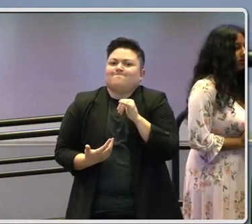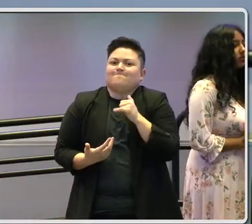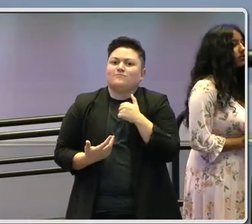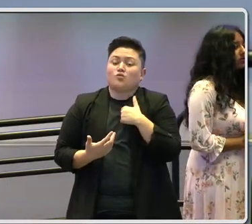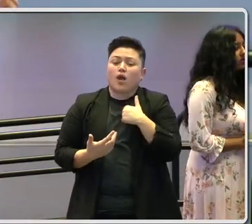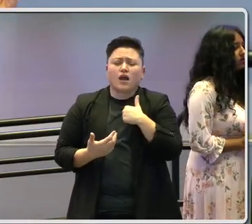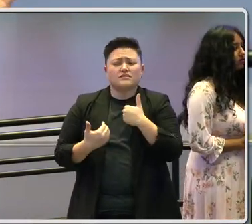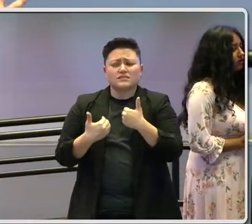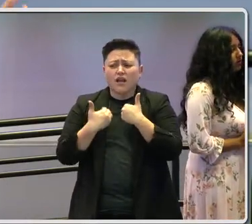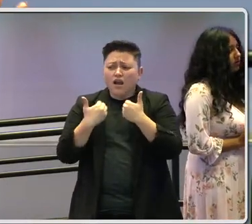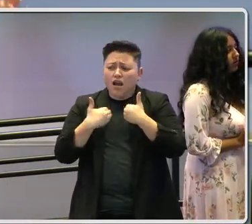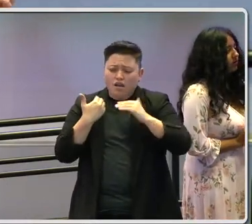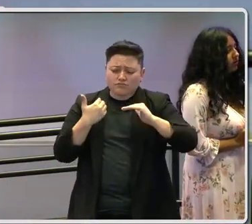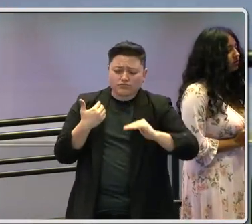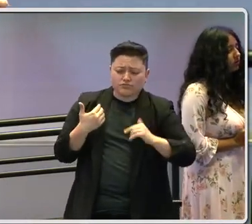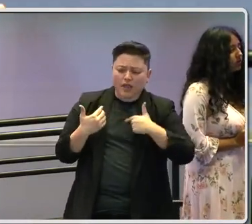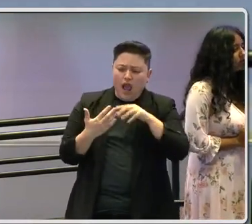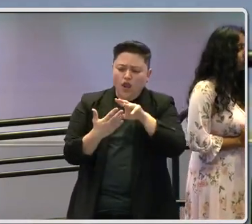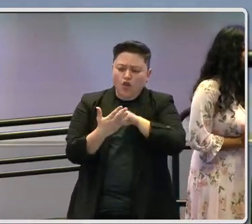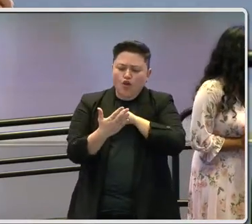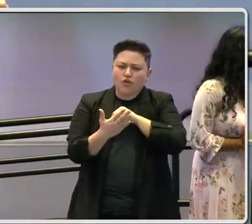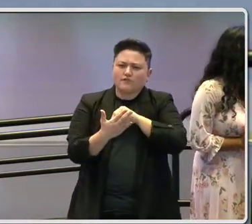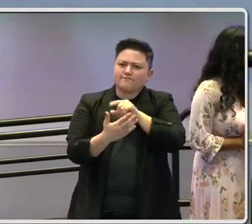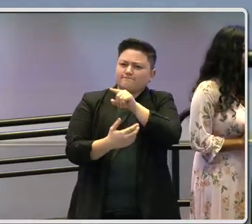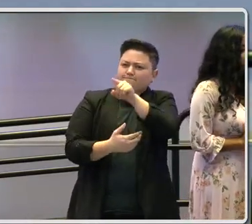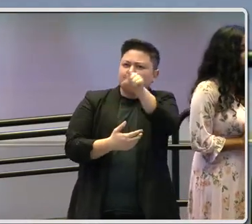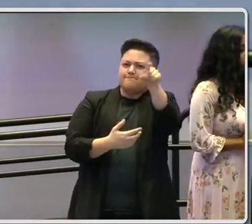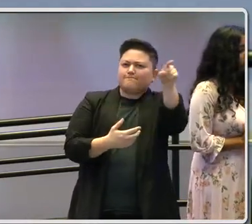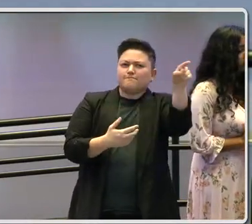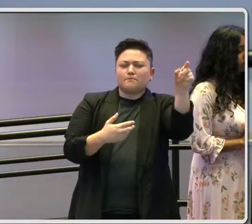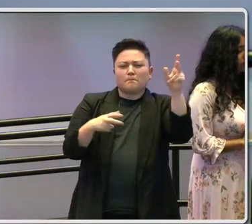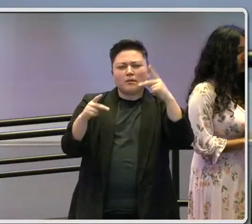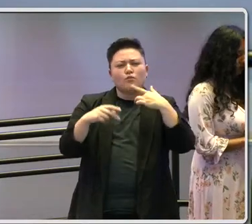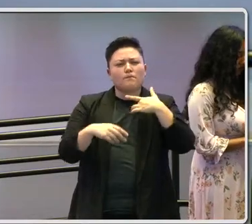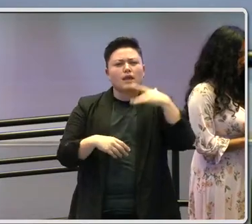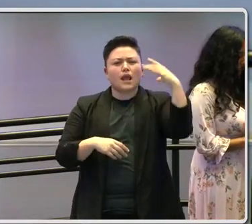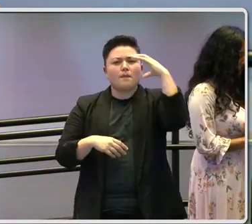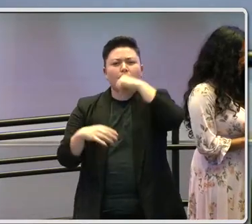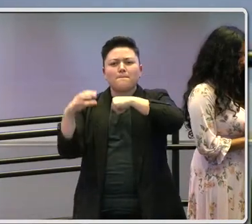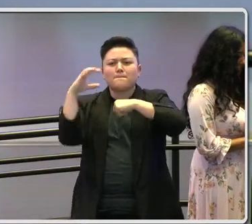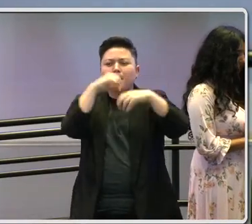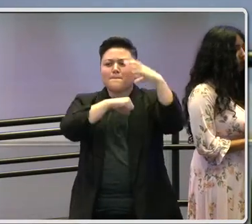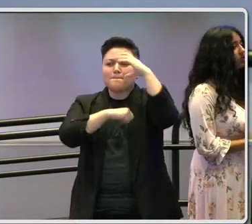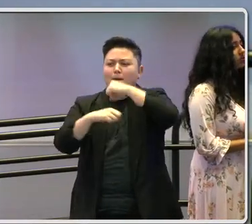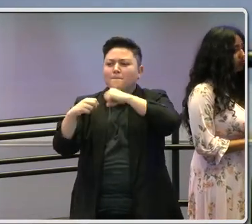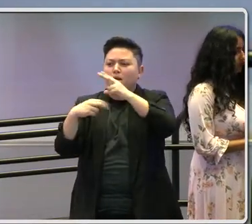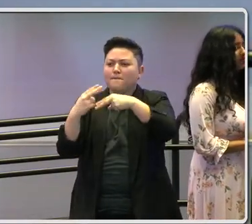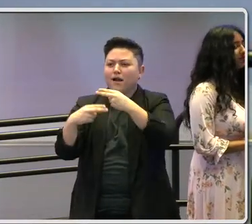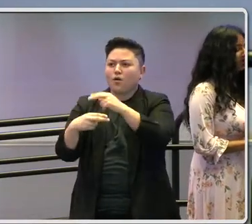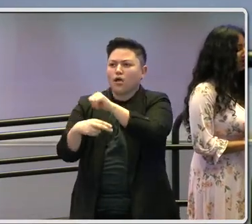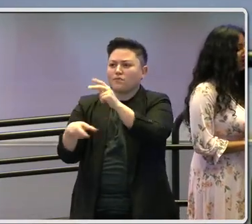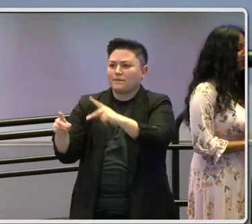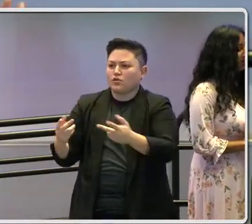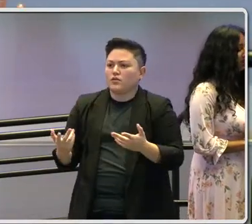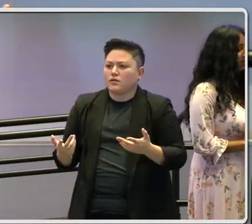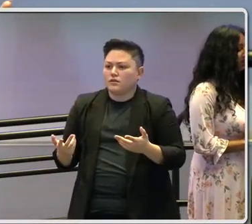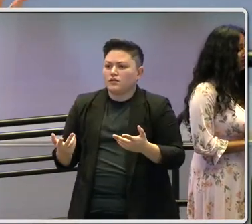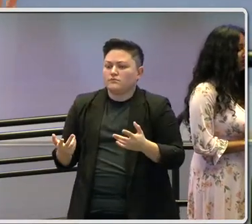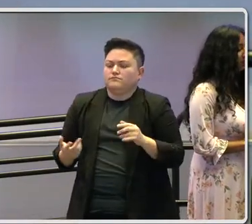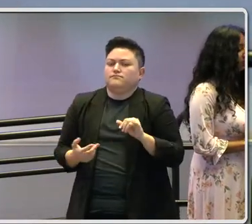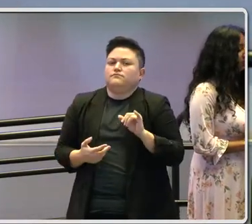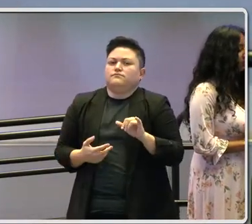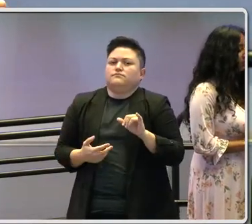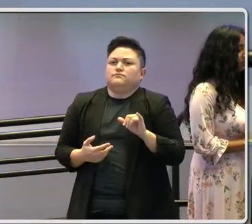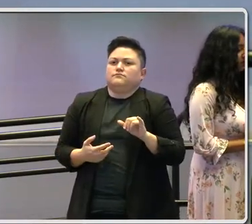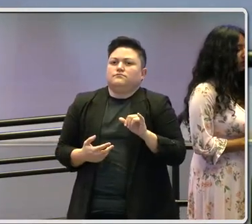young age that people make a lot of assumptions about others. And that